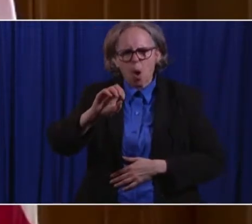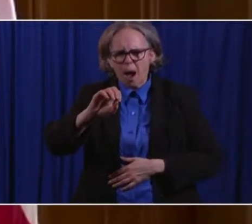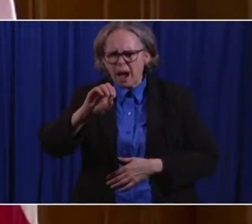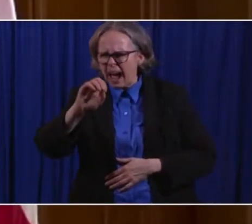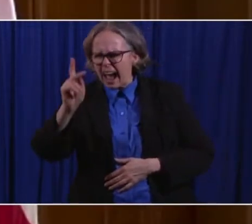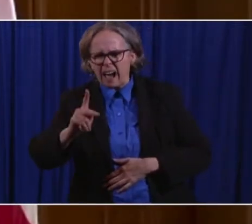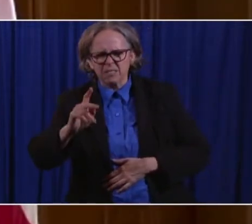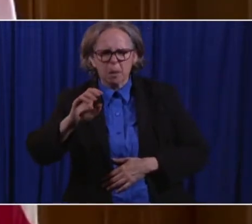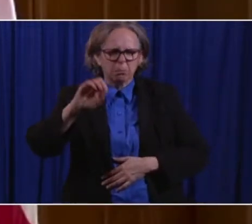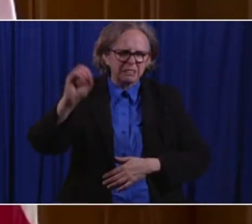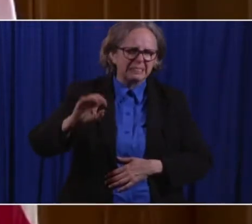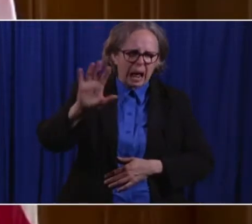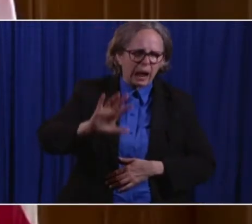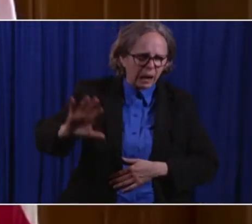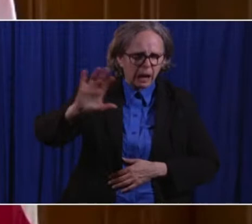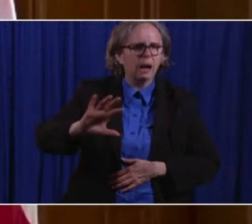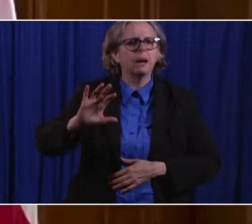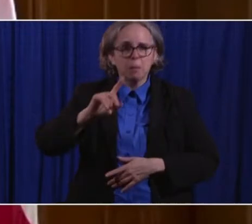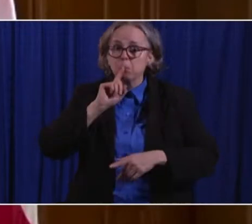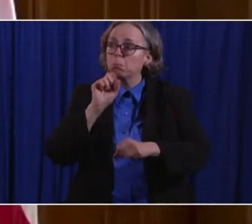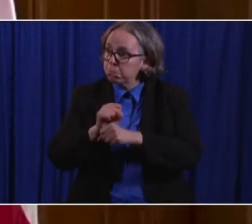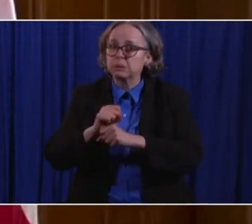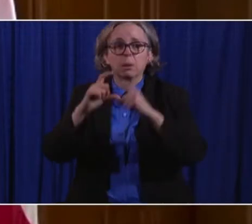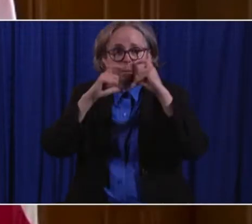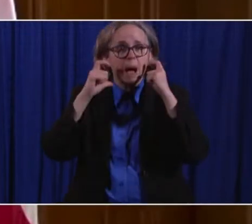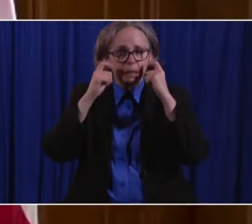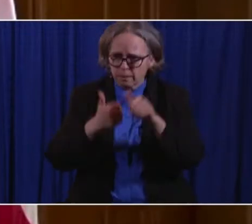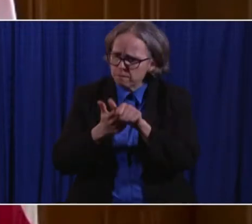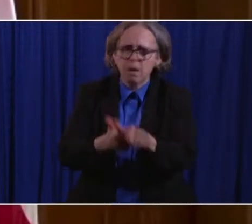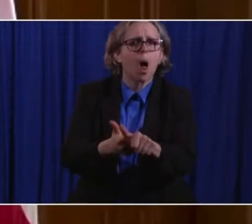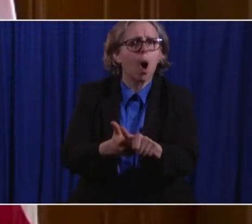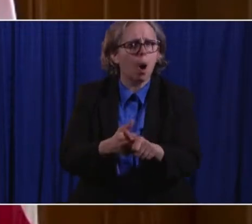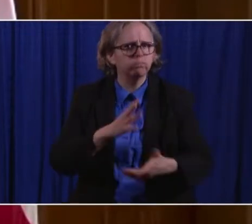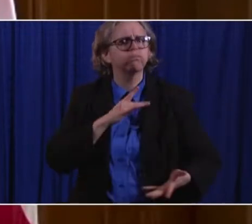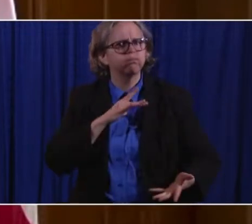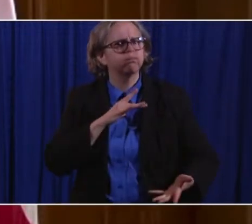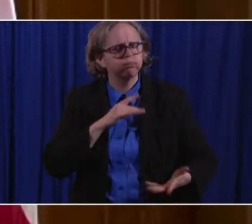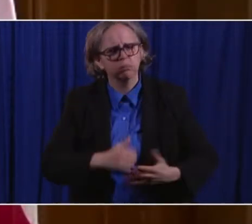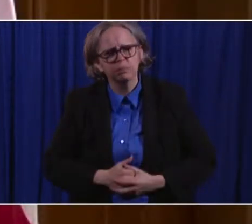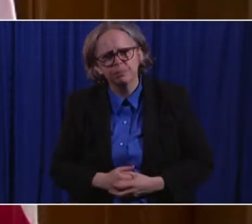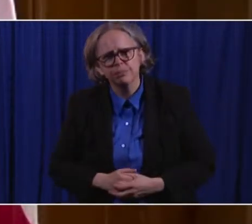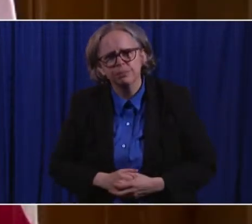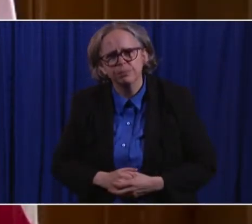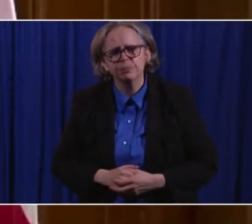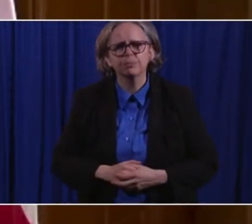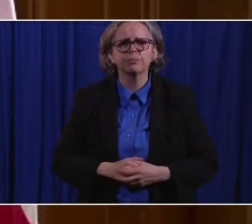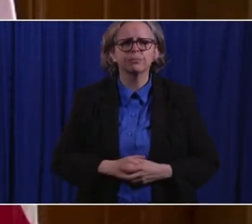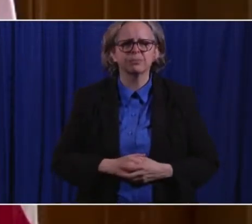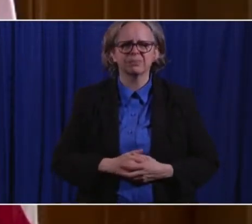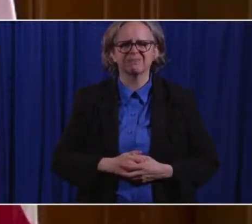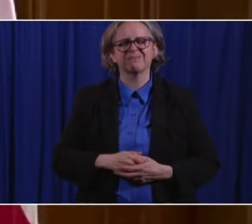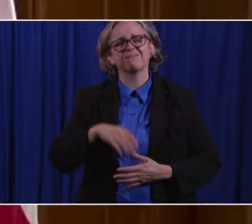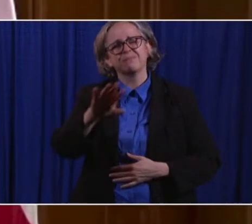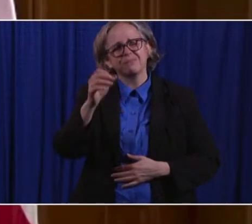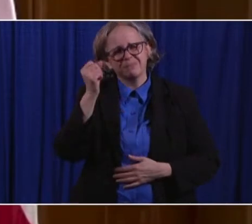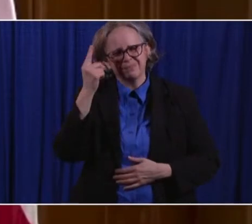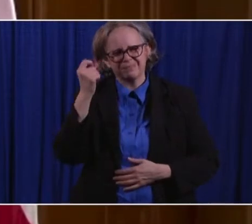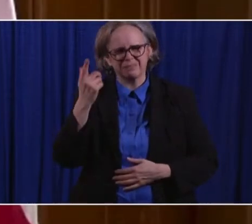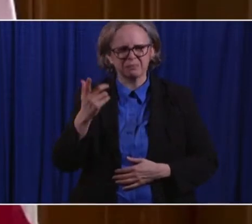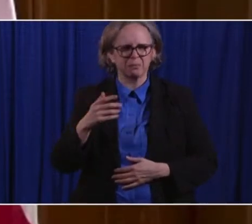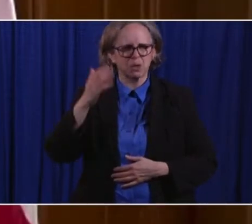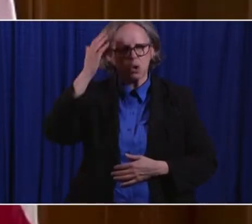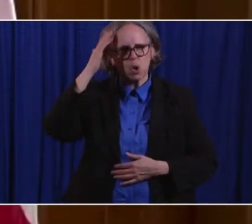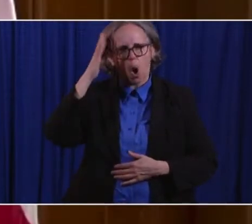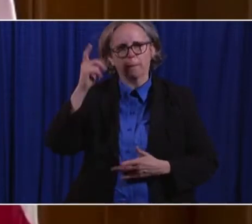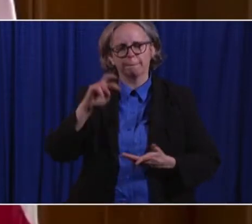94.5%. So it's holding steady, very, very strong. And when you think about that, it's almost self-enforced because we don't have that many inspectors